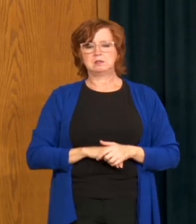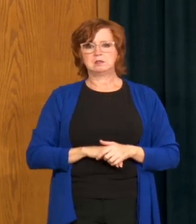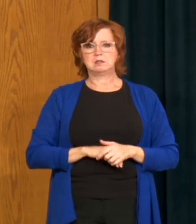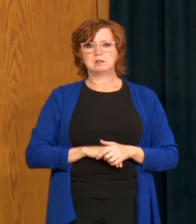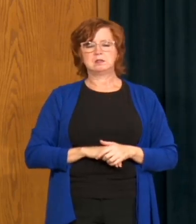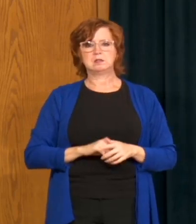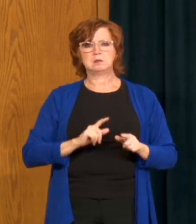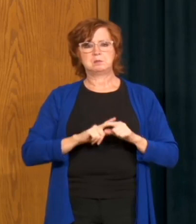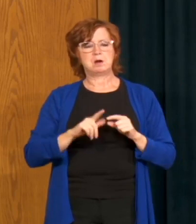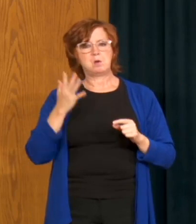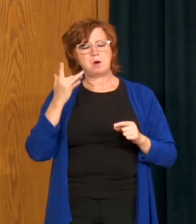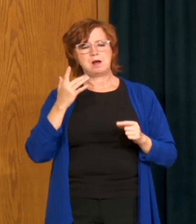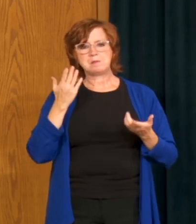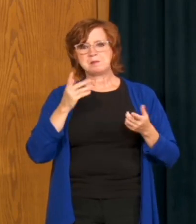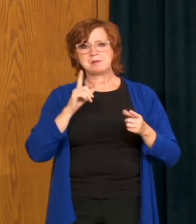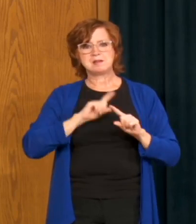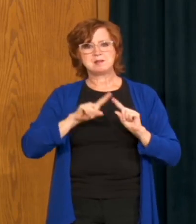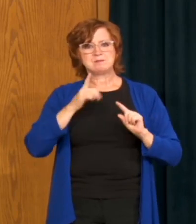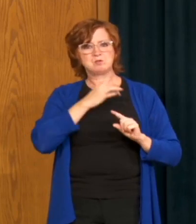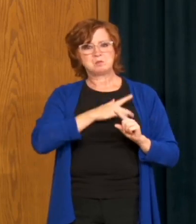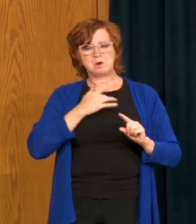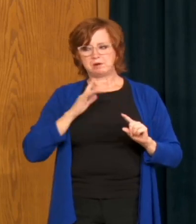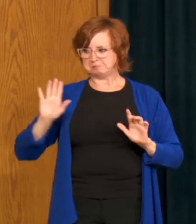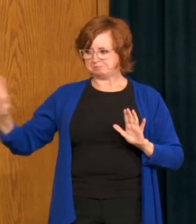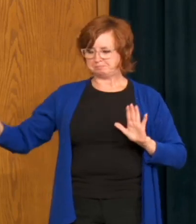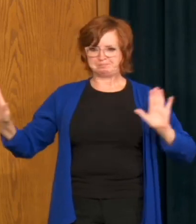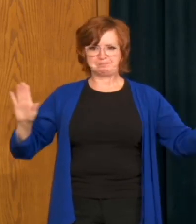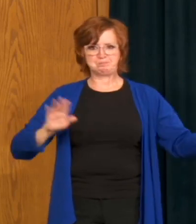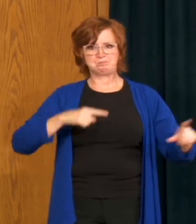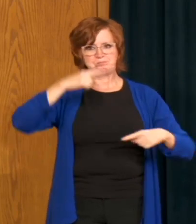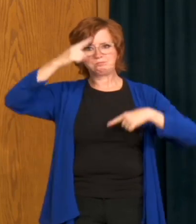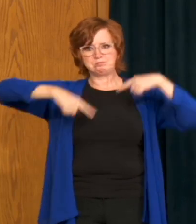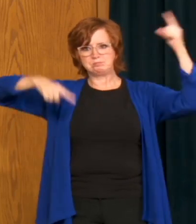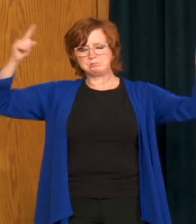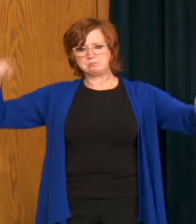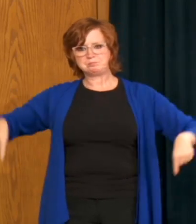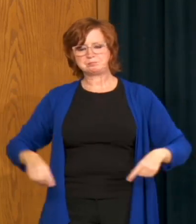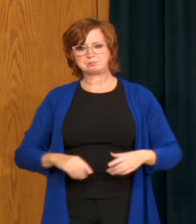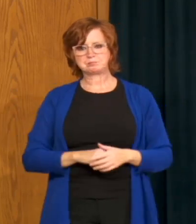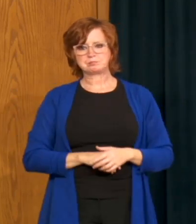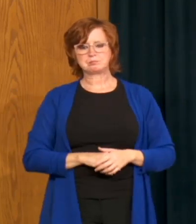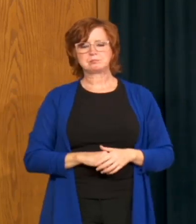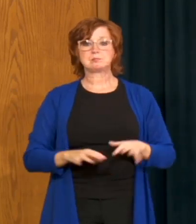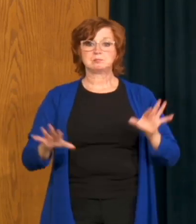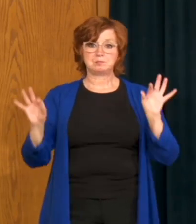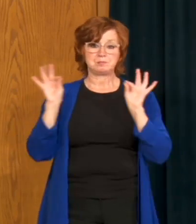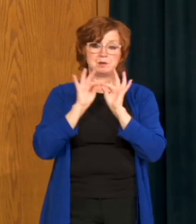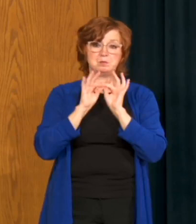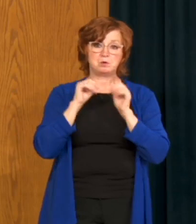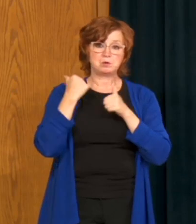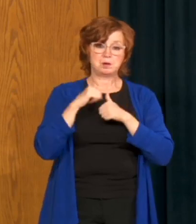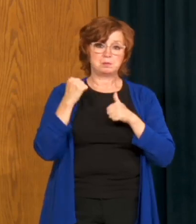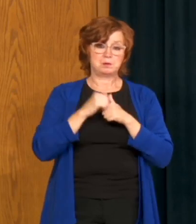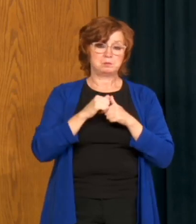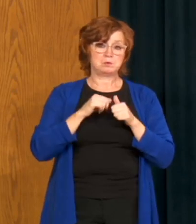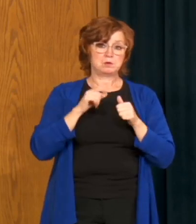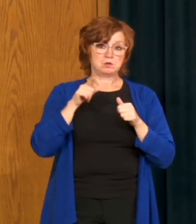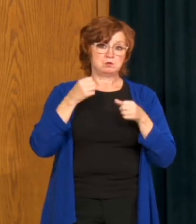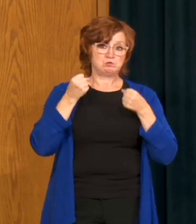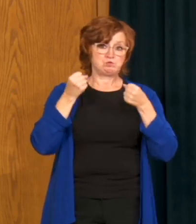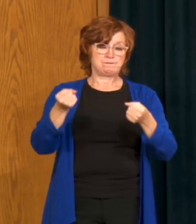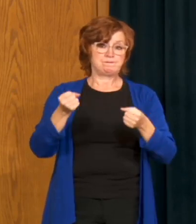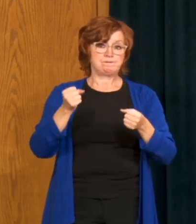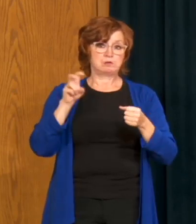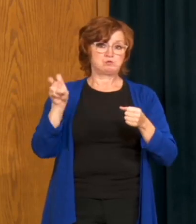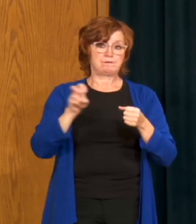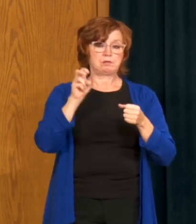knowledgeable about how to maintain that physical distancing. So that's just a reminder for all of us that if you're traveling interprovincially, even on holiday or business, just be mindful